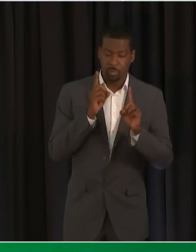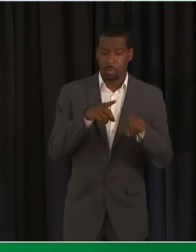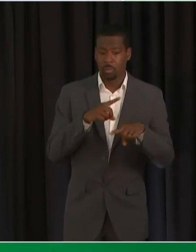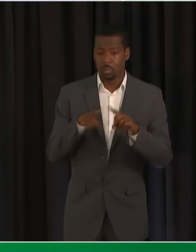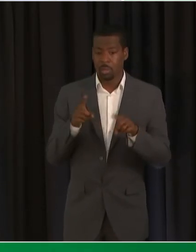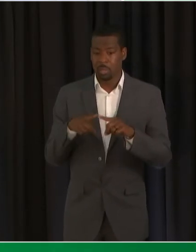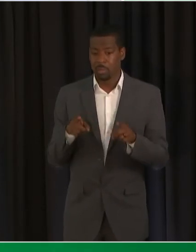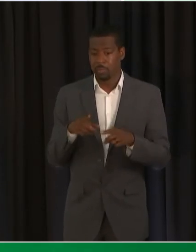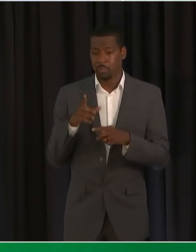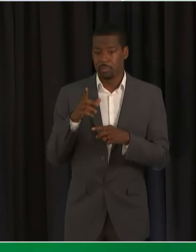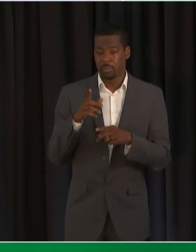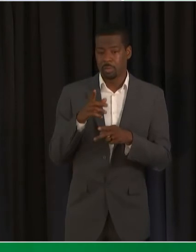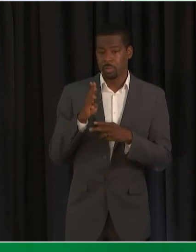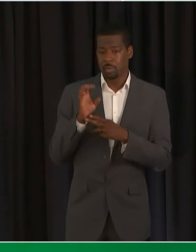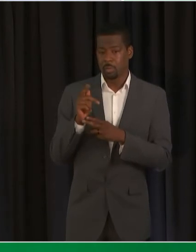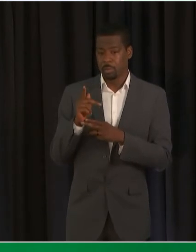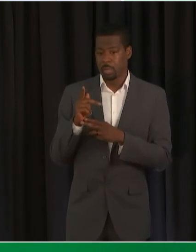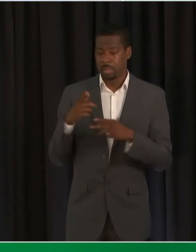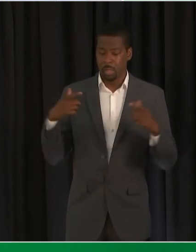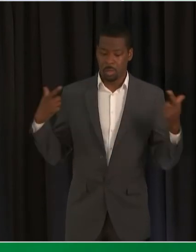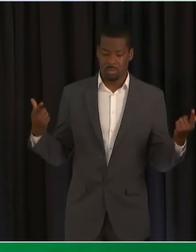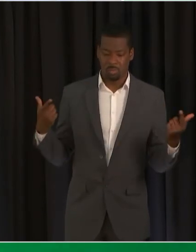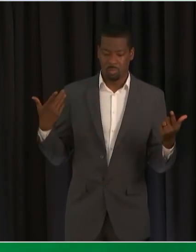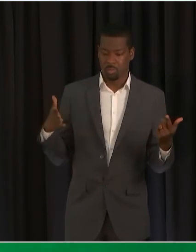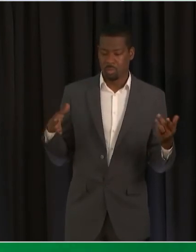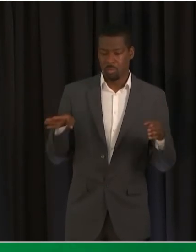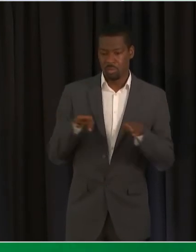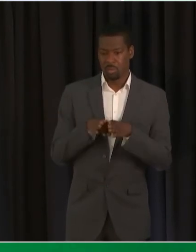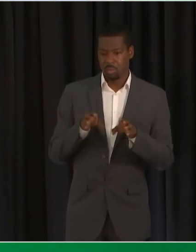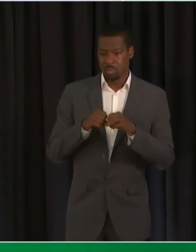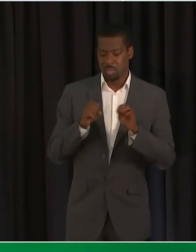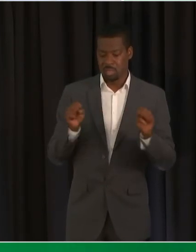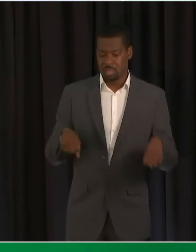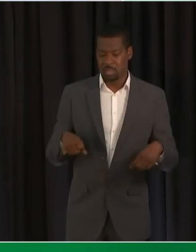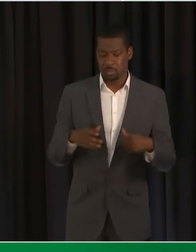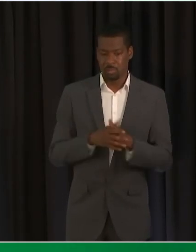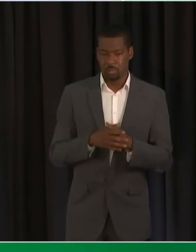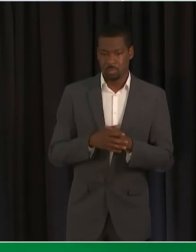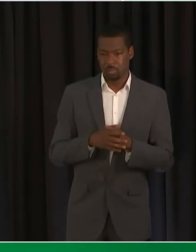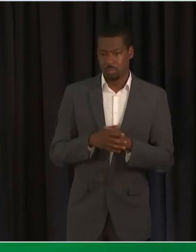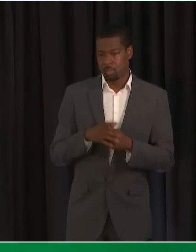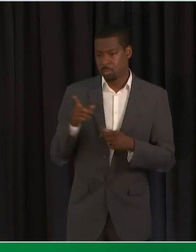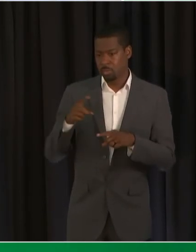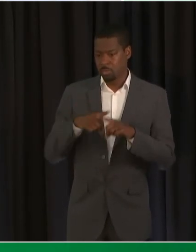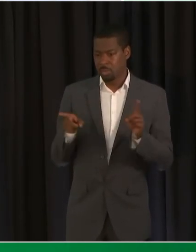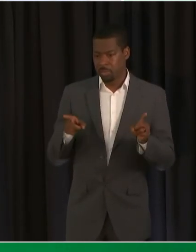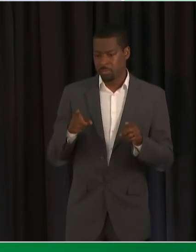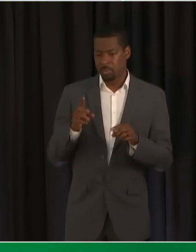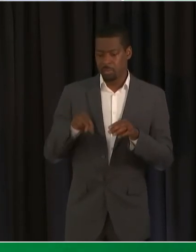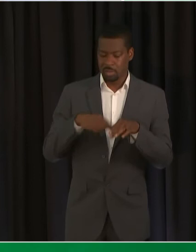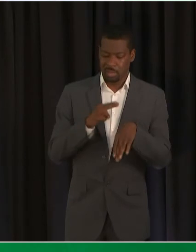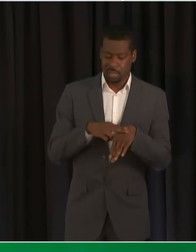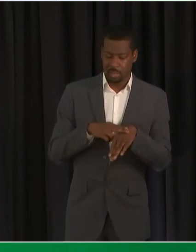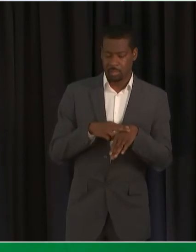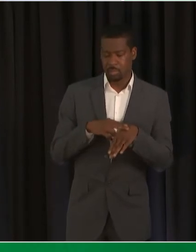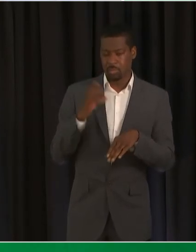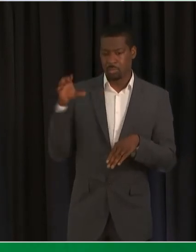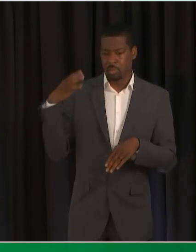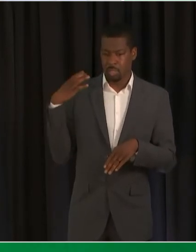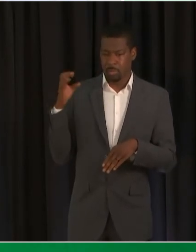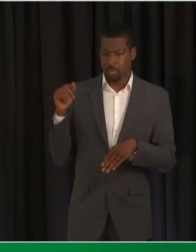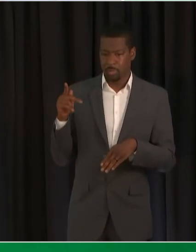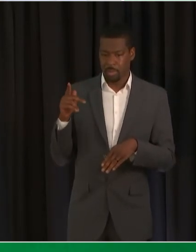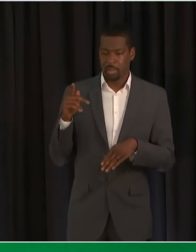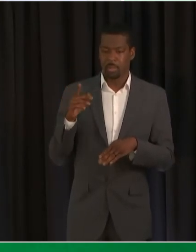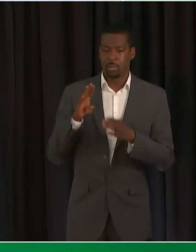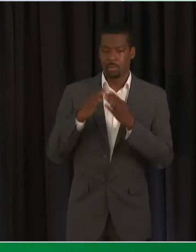some of your other banks, particularly the larger ones, they've already closed the portal down. Yep. So go to your fintechs and National Capital Bank